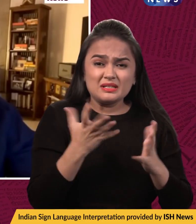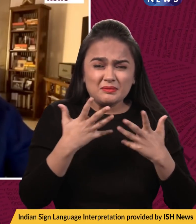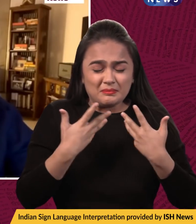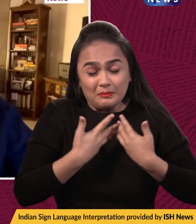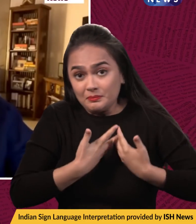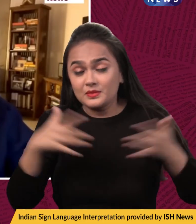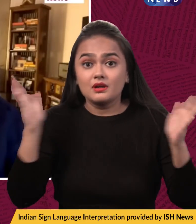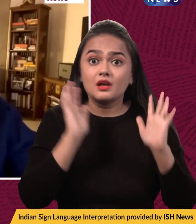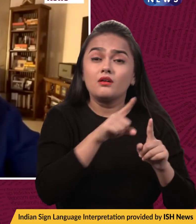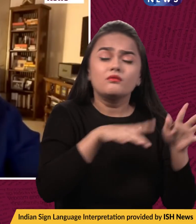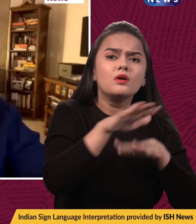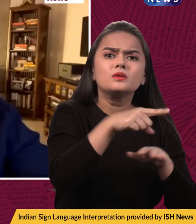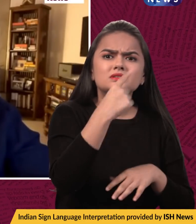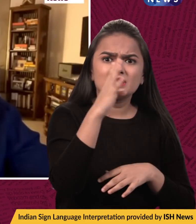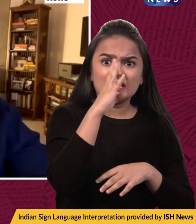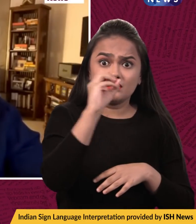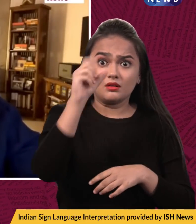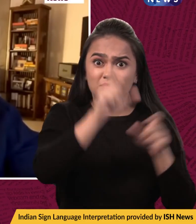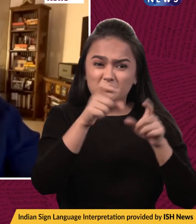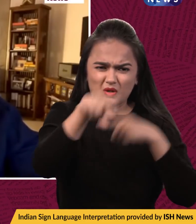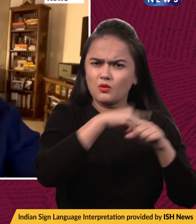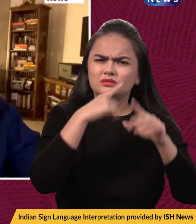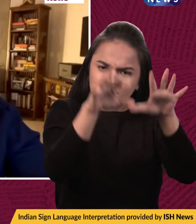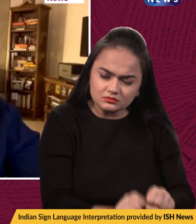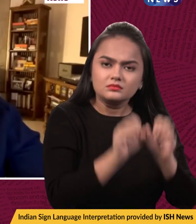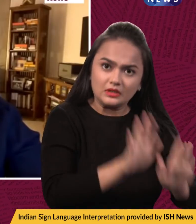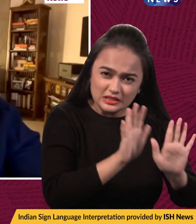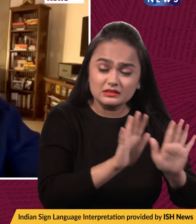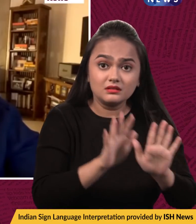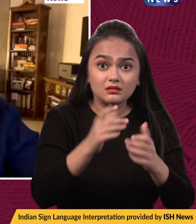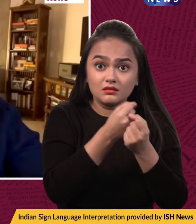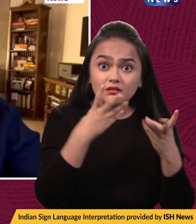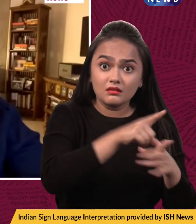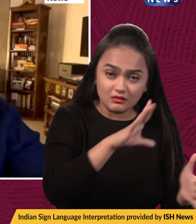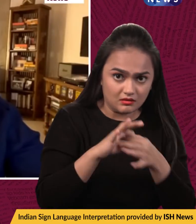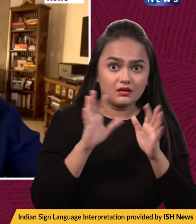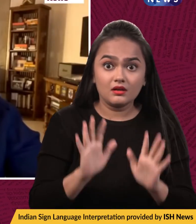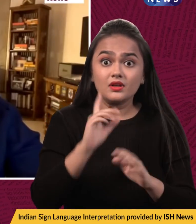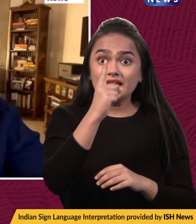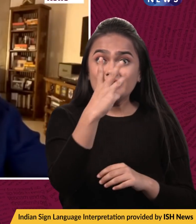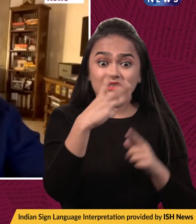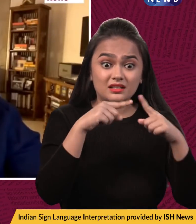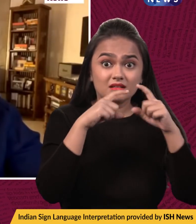crackdown and detained about 900 people across the Union Territory for alleged links with separatists.